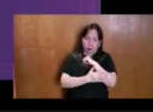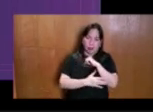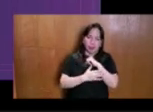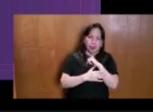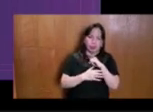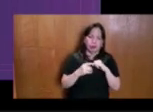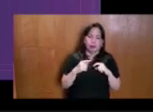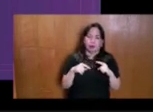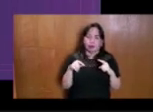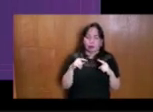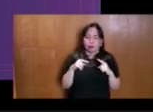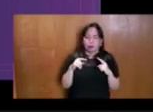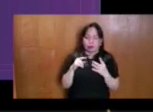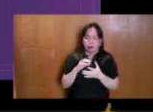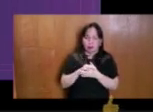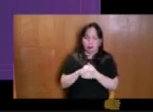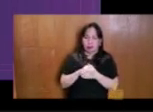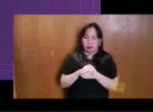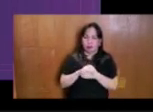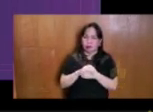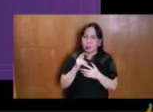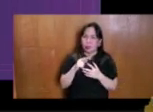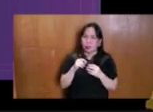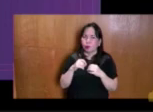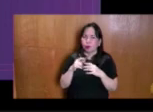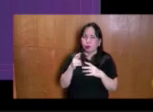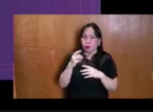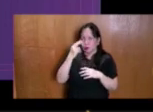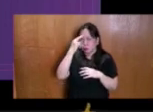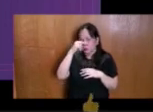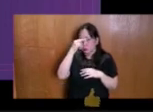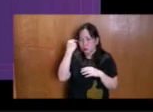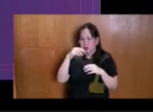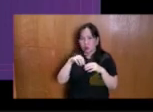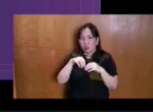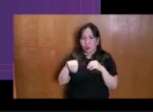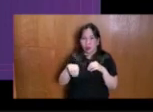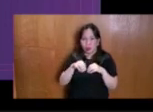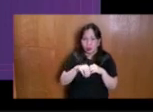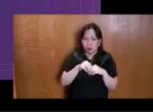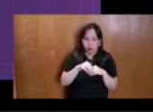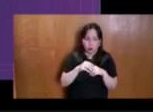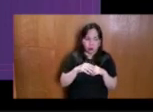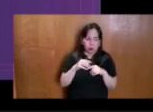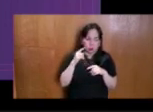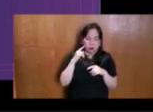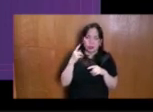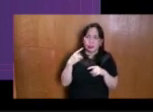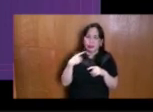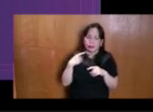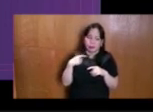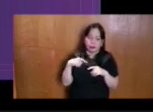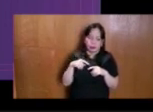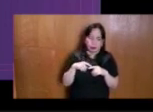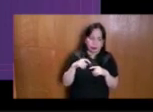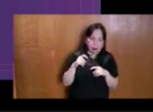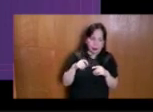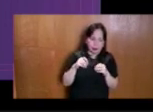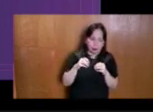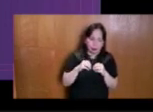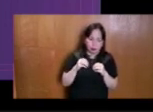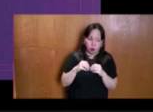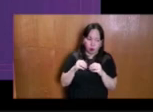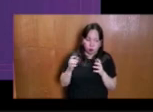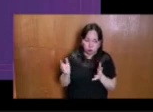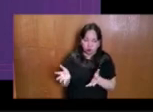Robustness, security, and safety. Our precision agriculture has been mentioned earlier on, that we've been needing greater